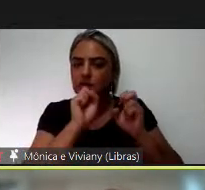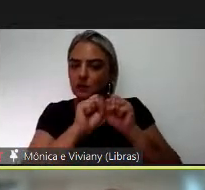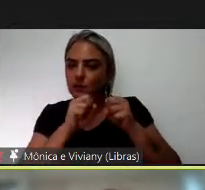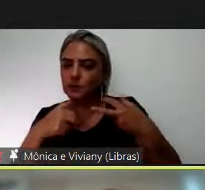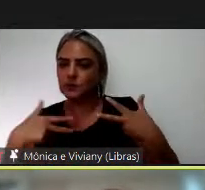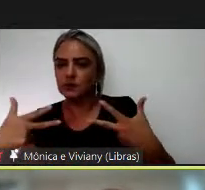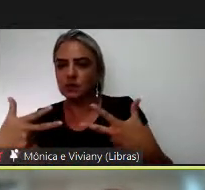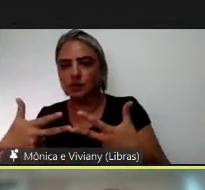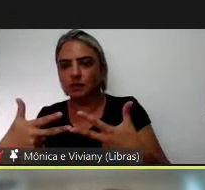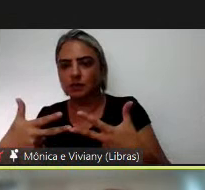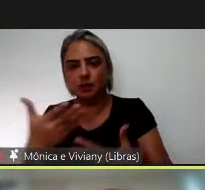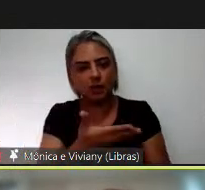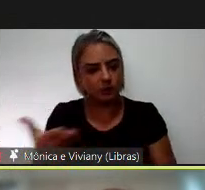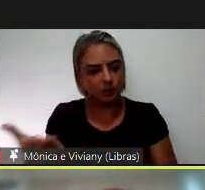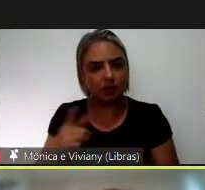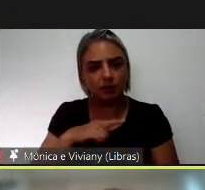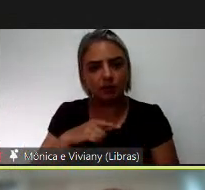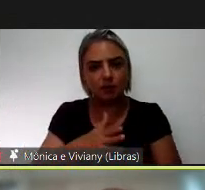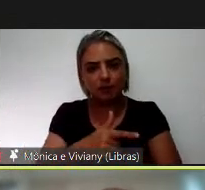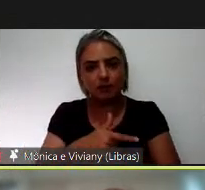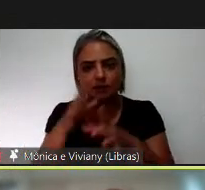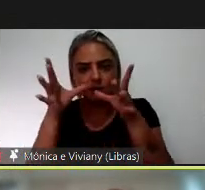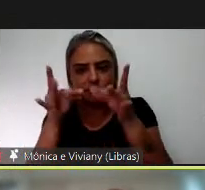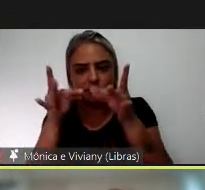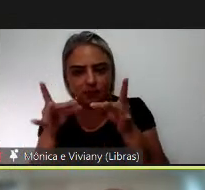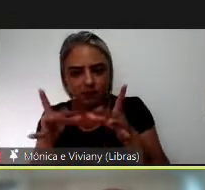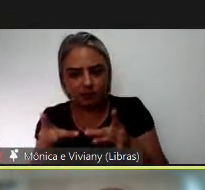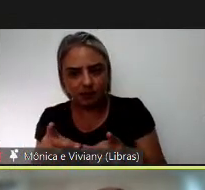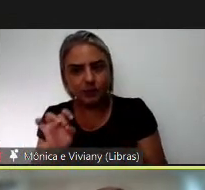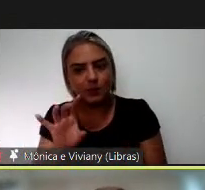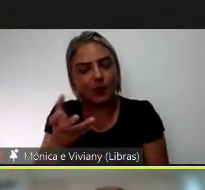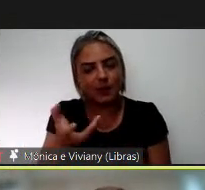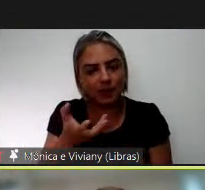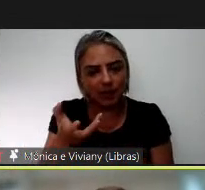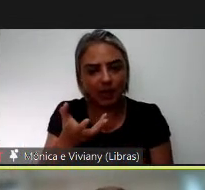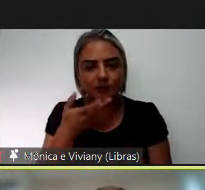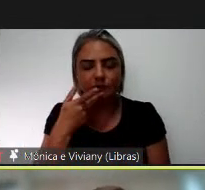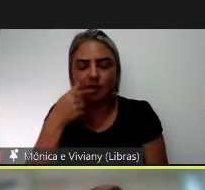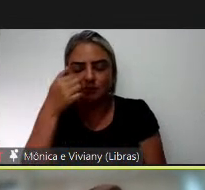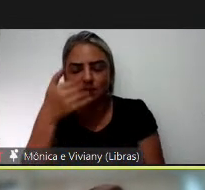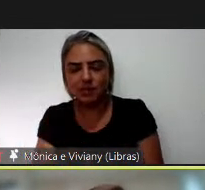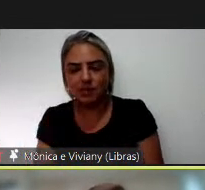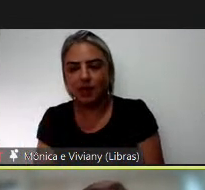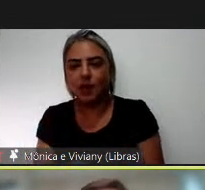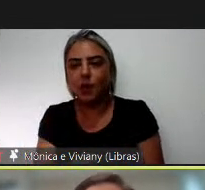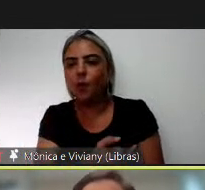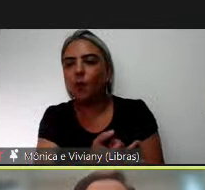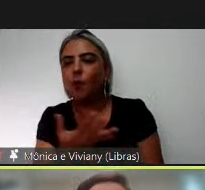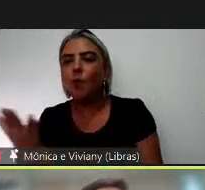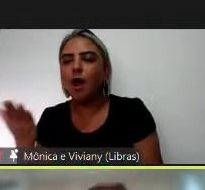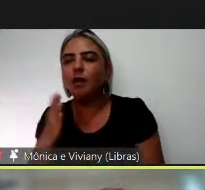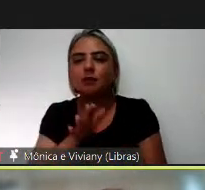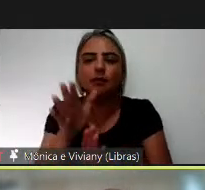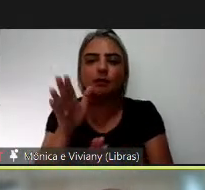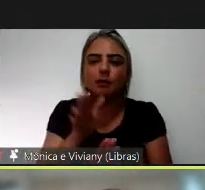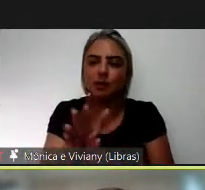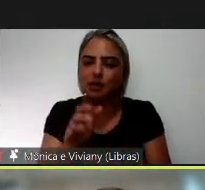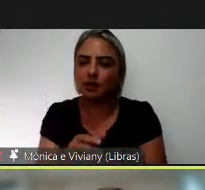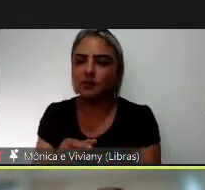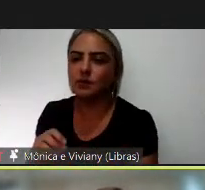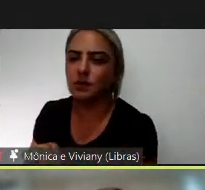website of the seminary, and everybody can have access to that. So I want to talk about what are